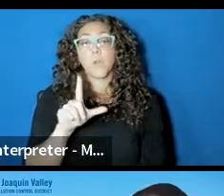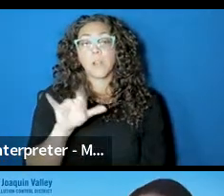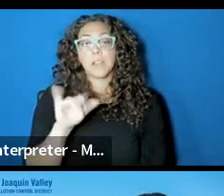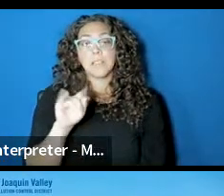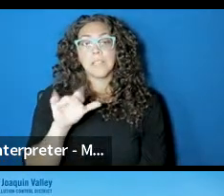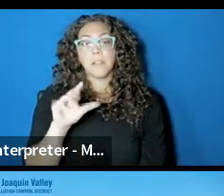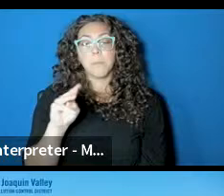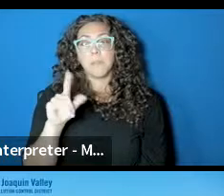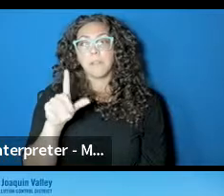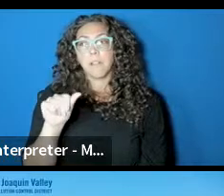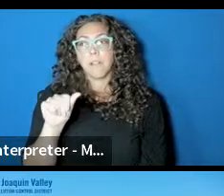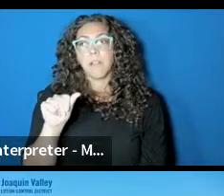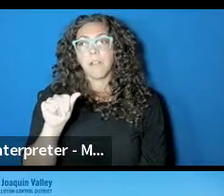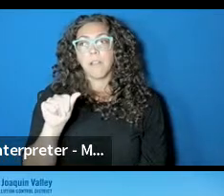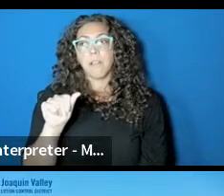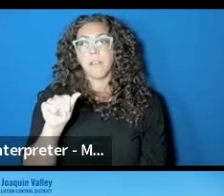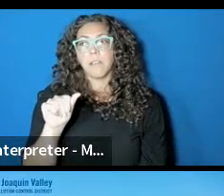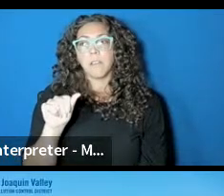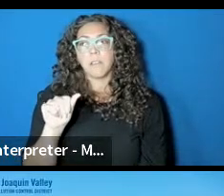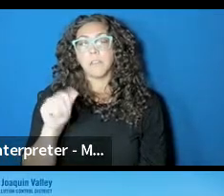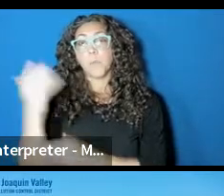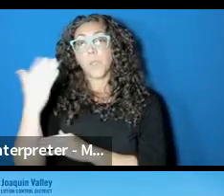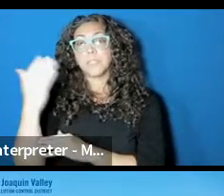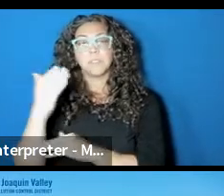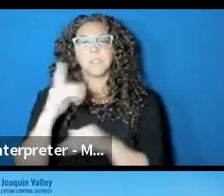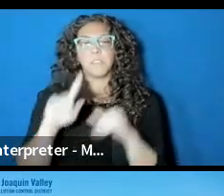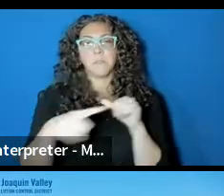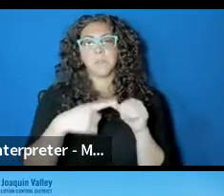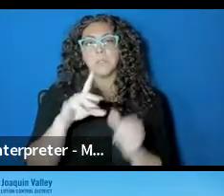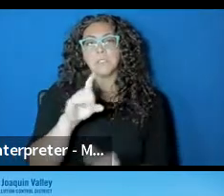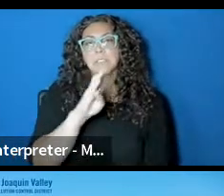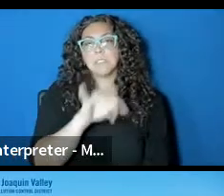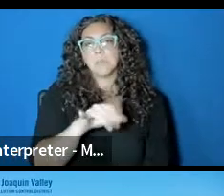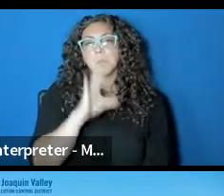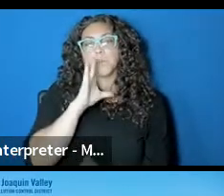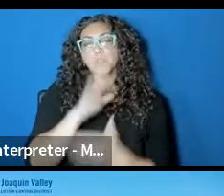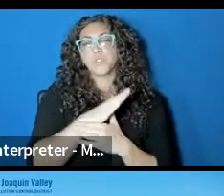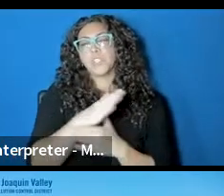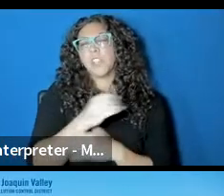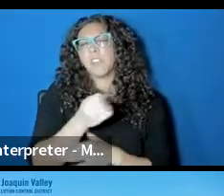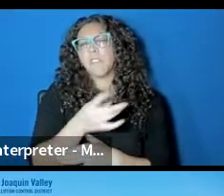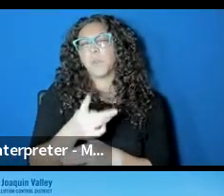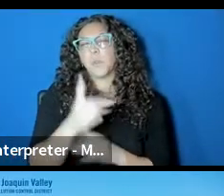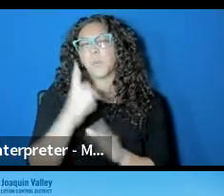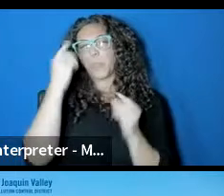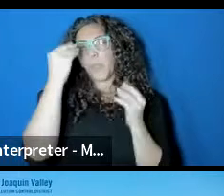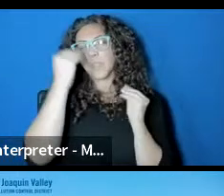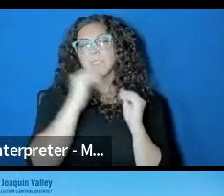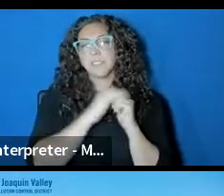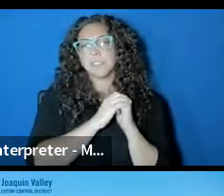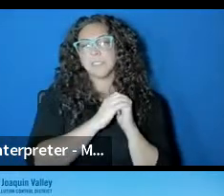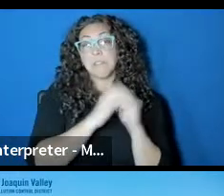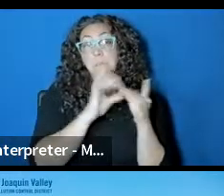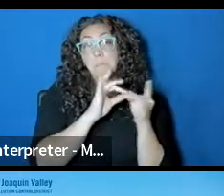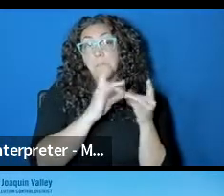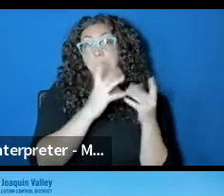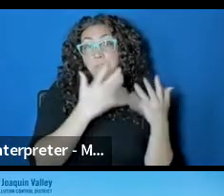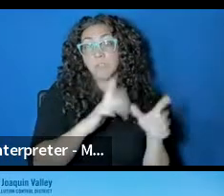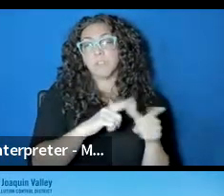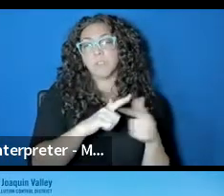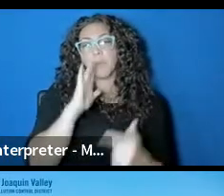Debbie would like to share a few thoughts with you. And after they share their thoughts with you, we will pass it to the Air